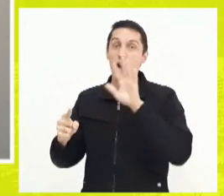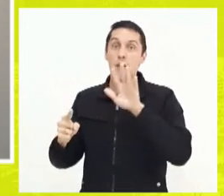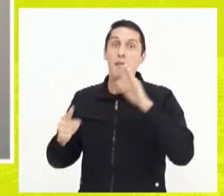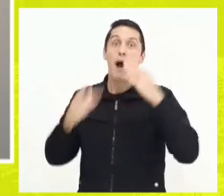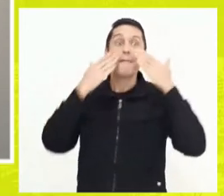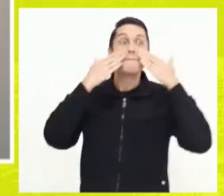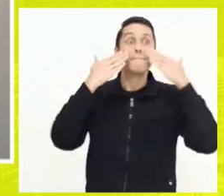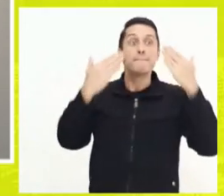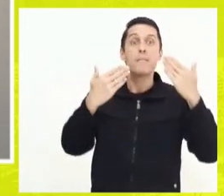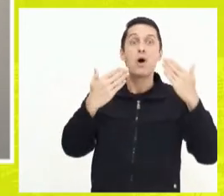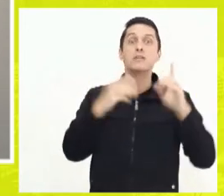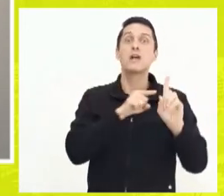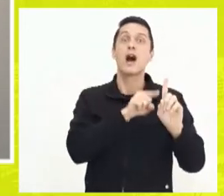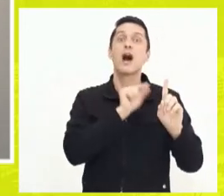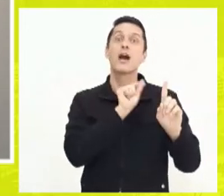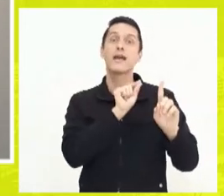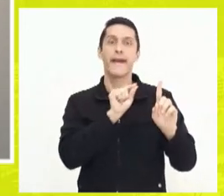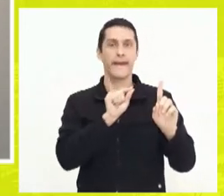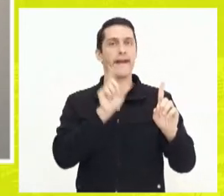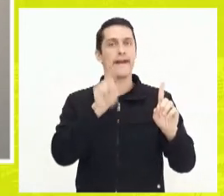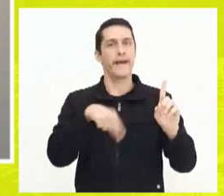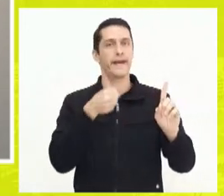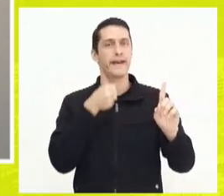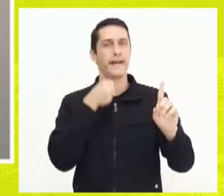forefront is the reporter